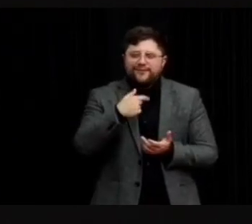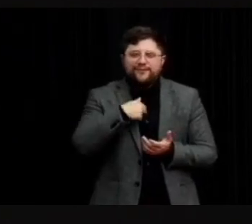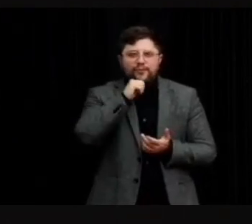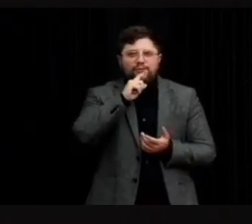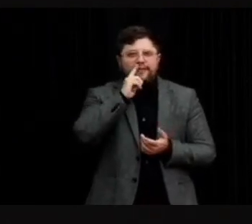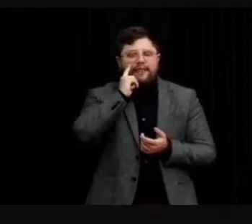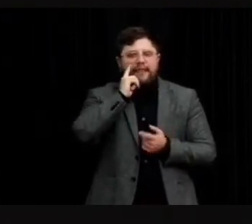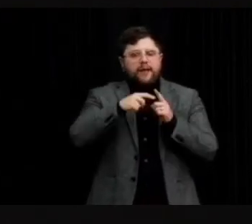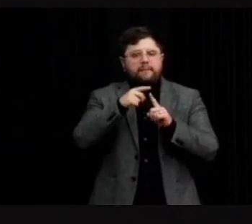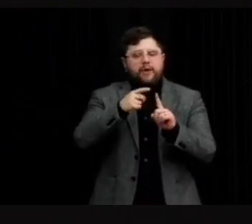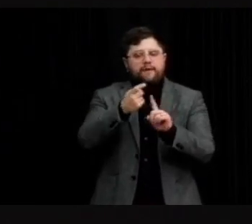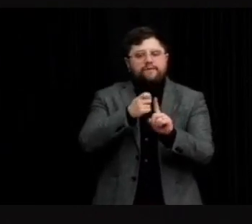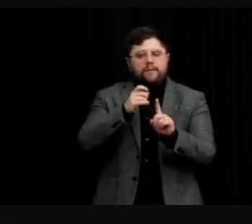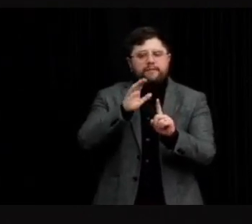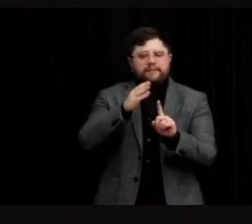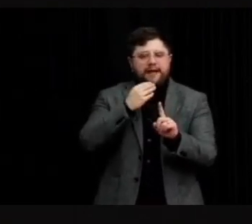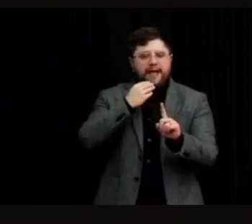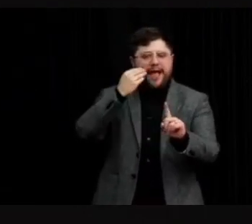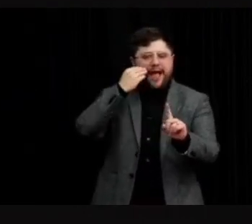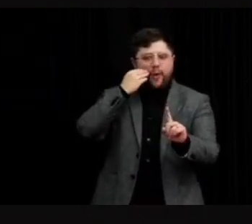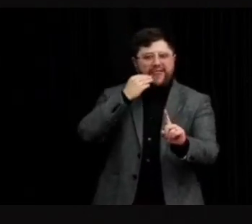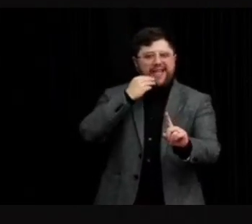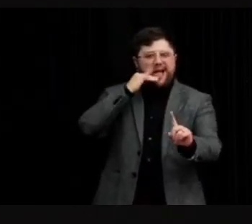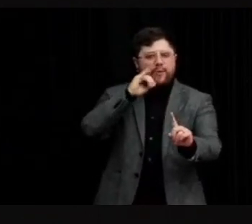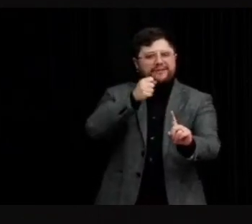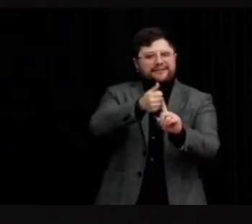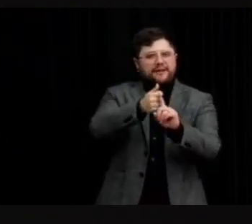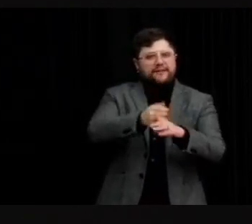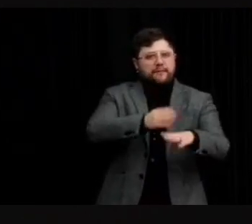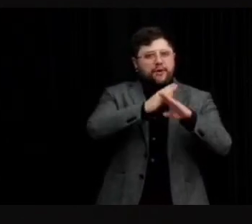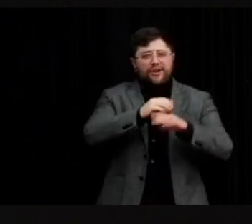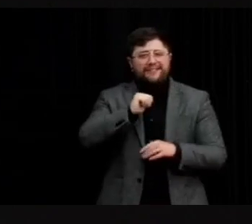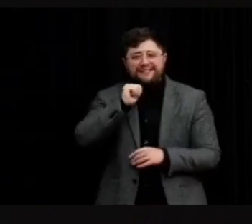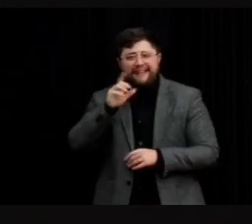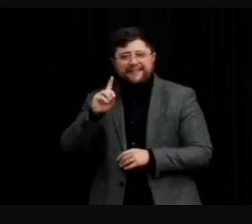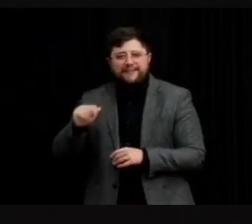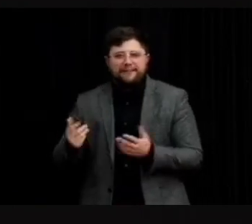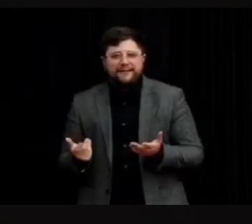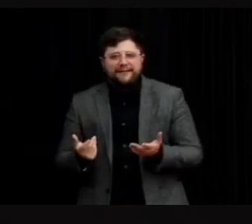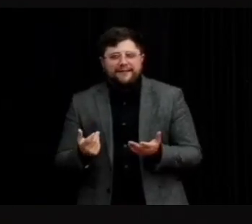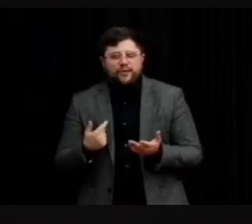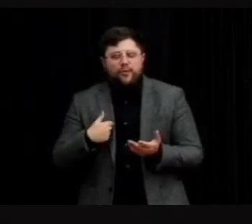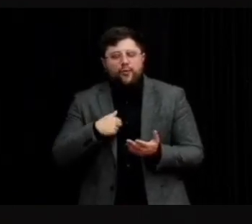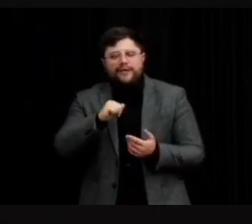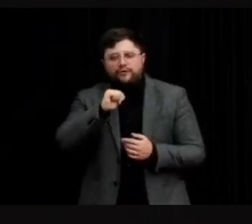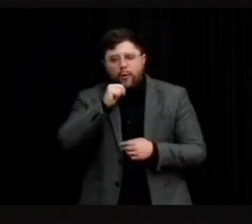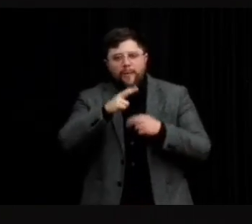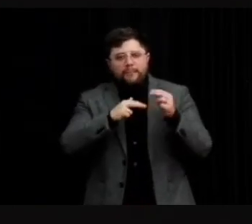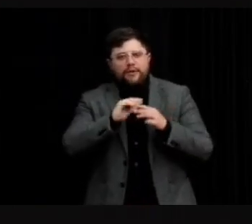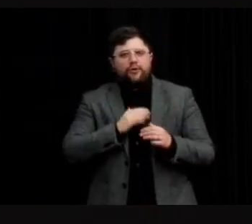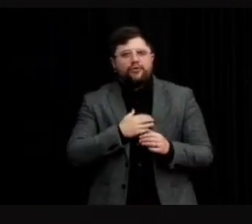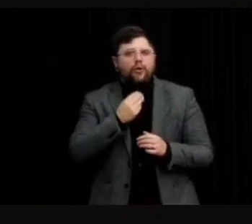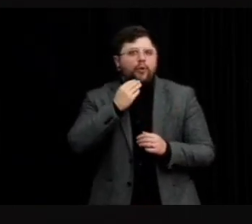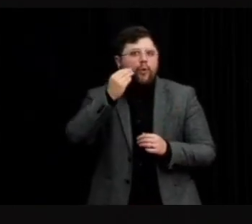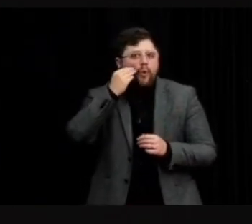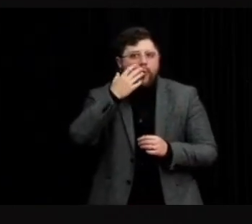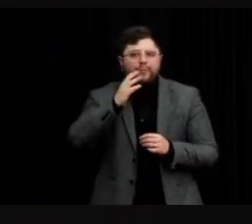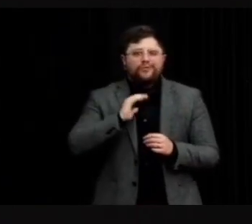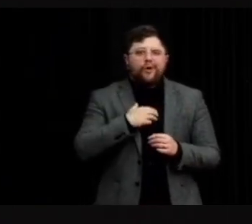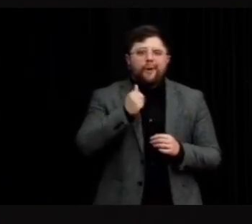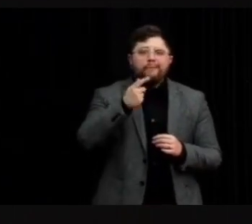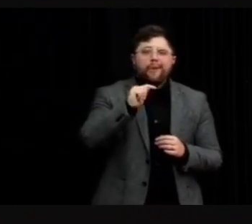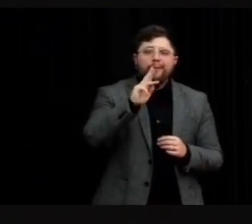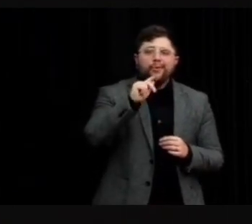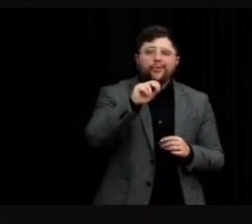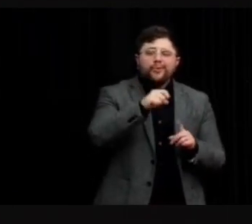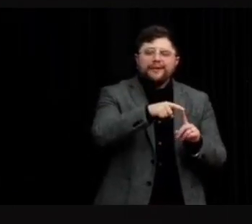the standpoint of like the house is the barrier, right? It's not the disability. We just don't build our homes and units in a way that